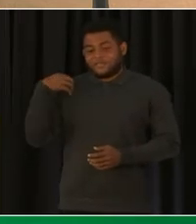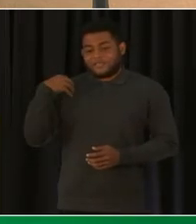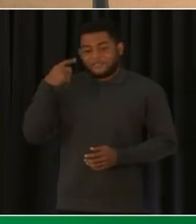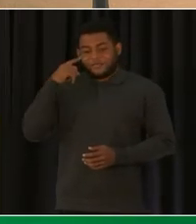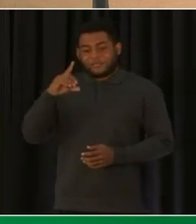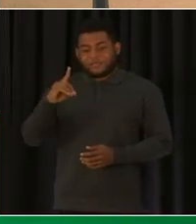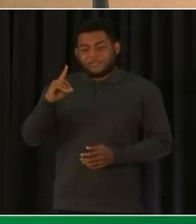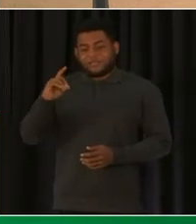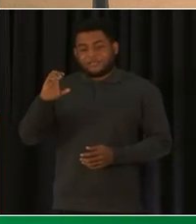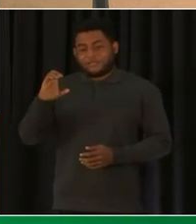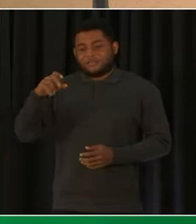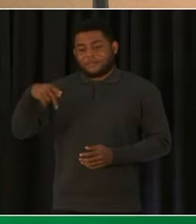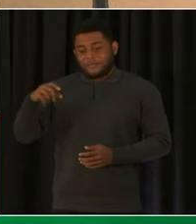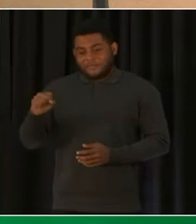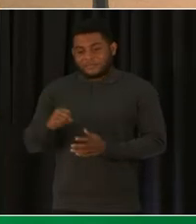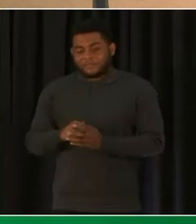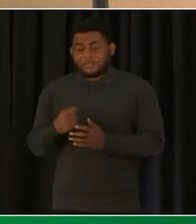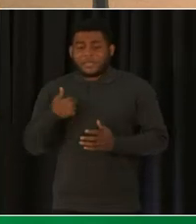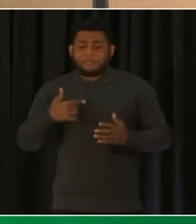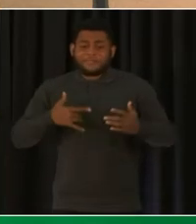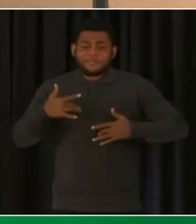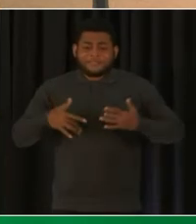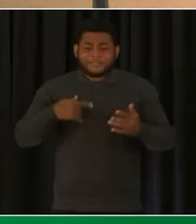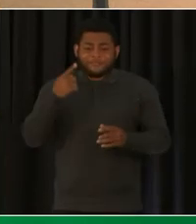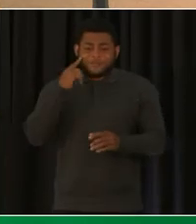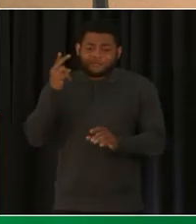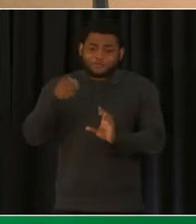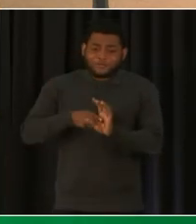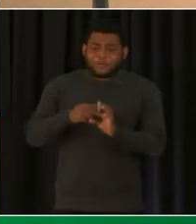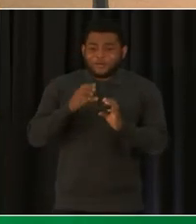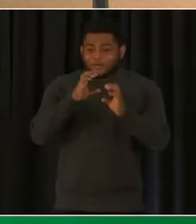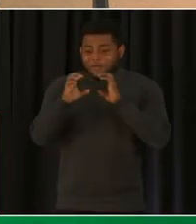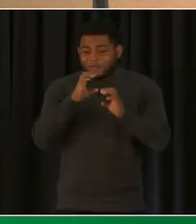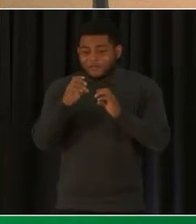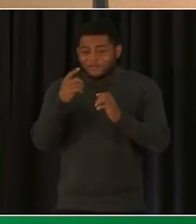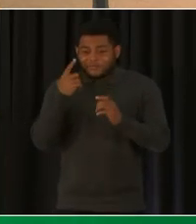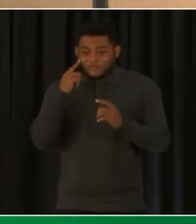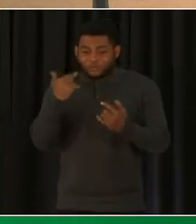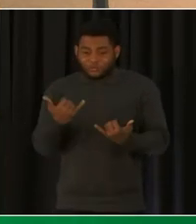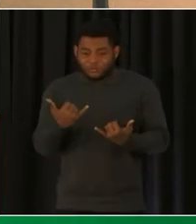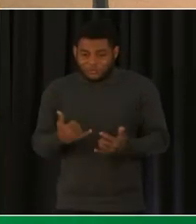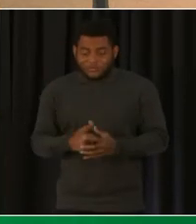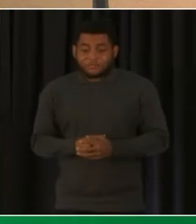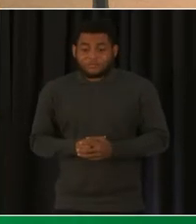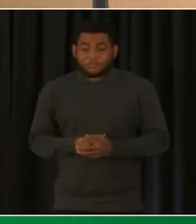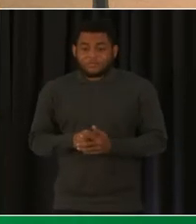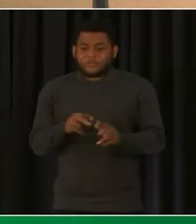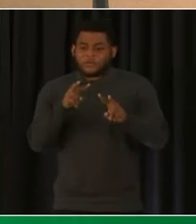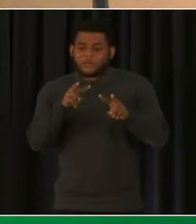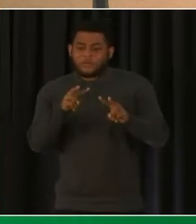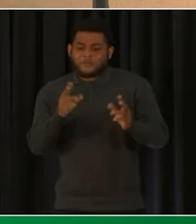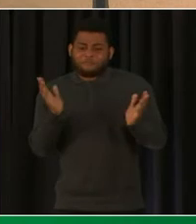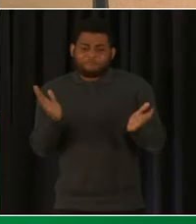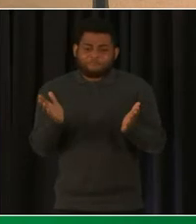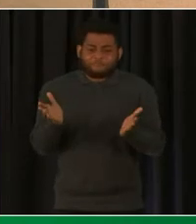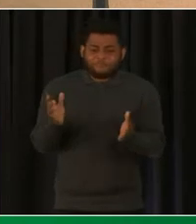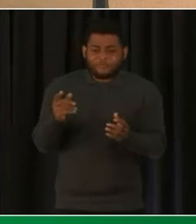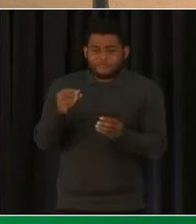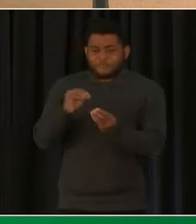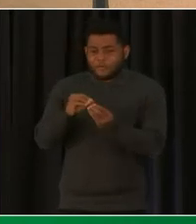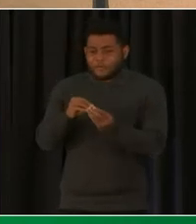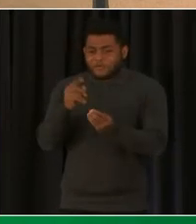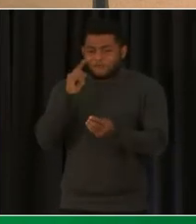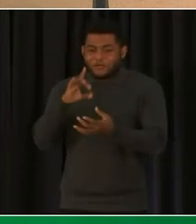Public Schools, and I'm excited that you joined this conversation tonight. We are looking forward to chatting more with you today about our